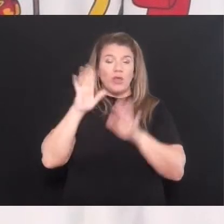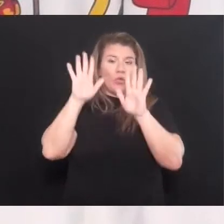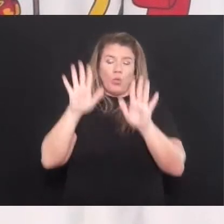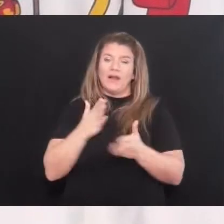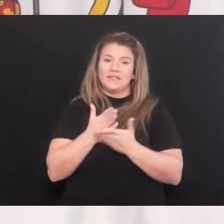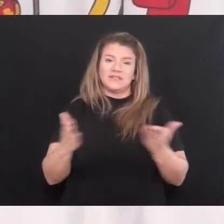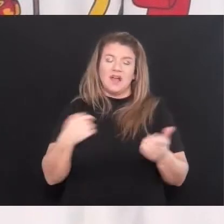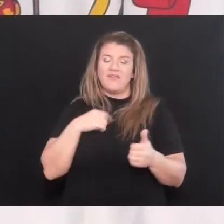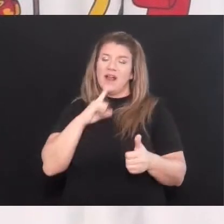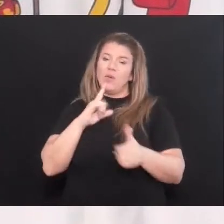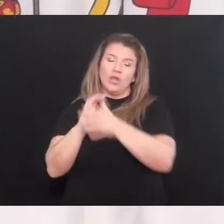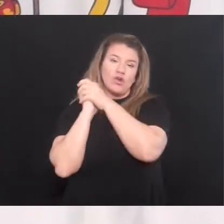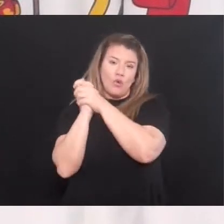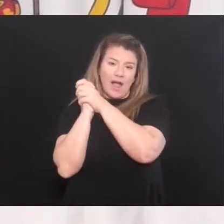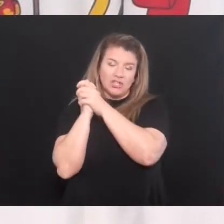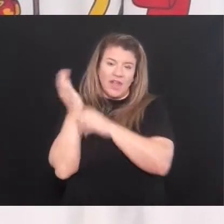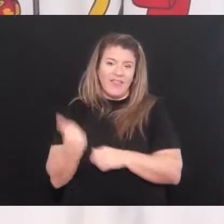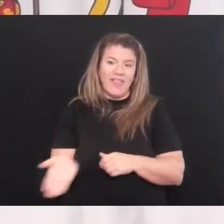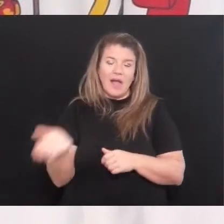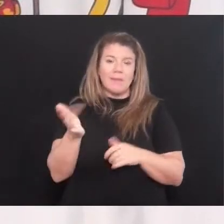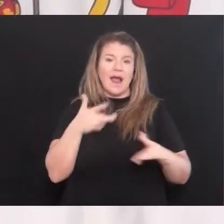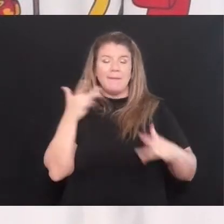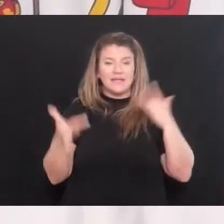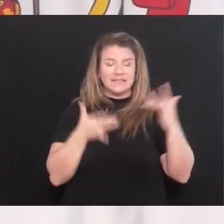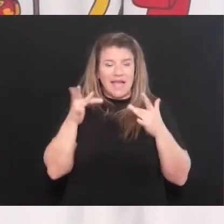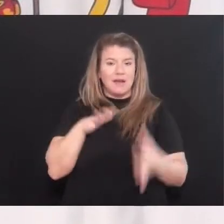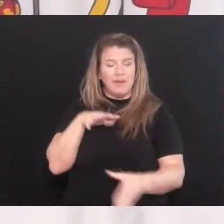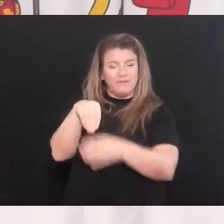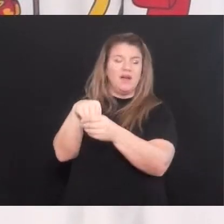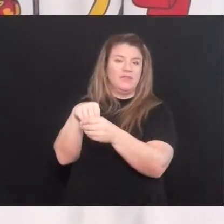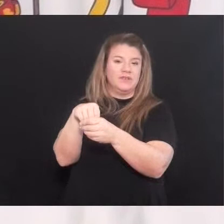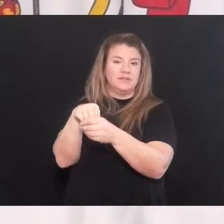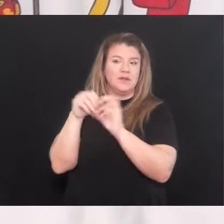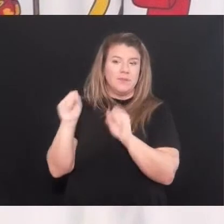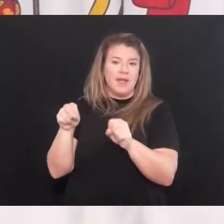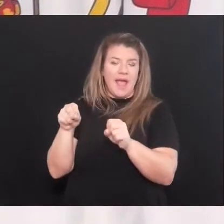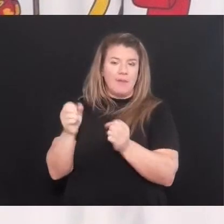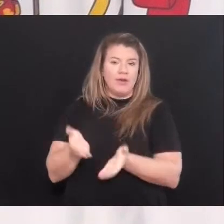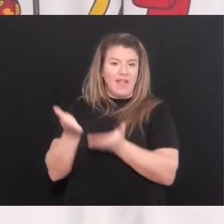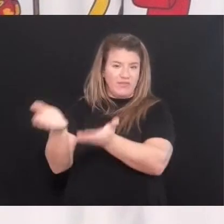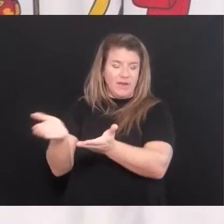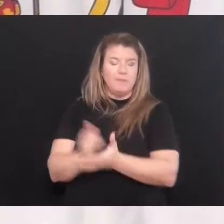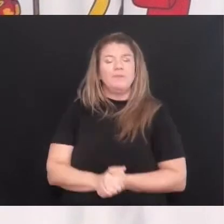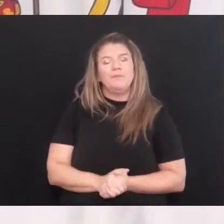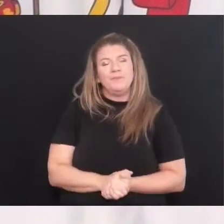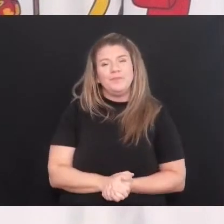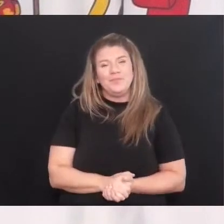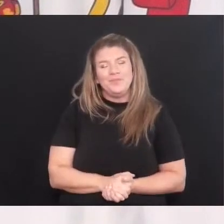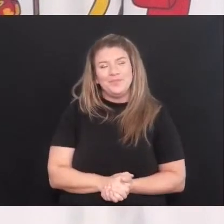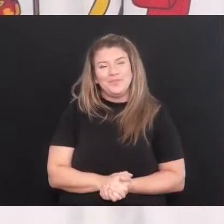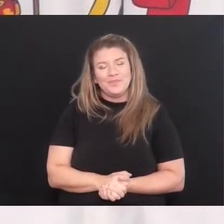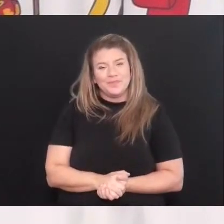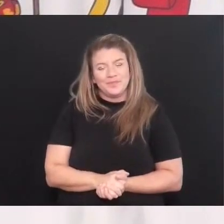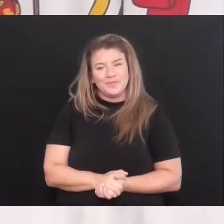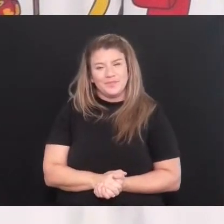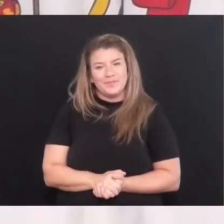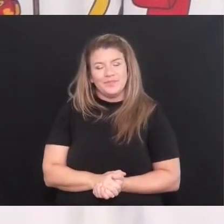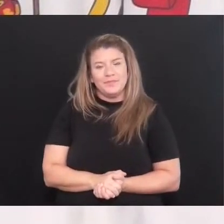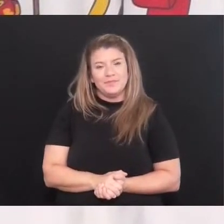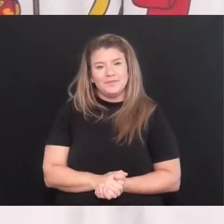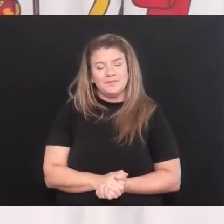stuff, and I congratulate them and tickled to death to be able to pass that on to Clay County and to the city of